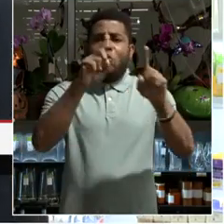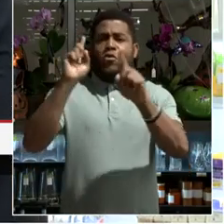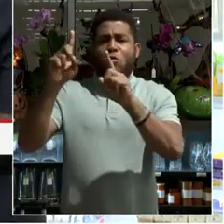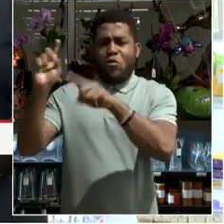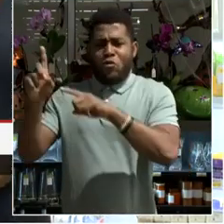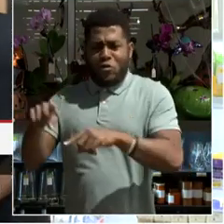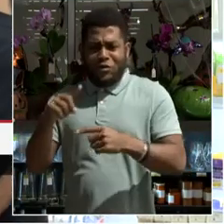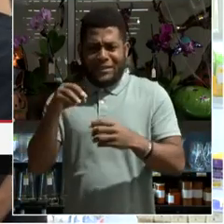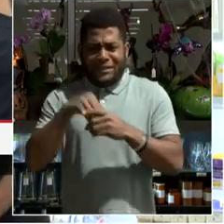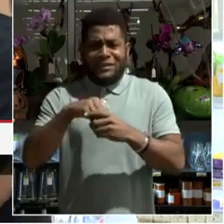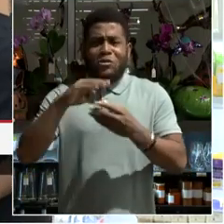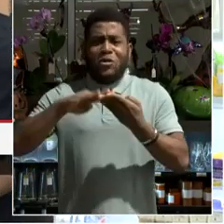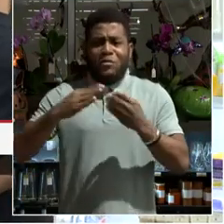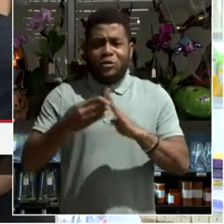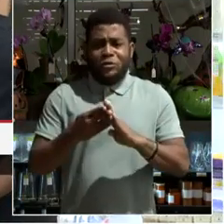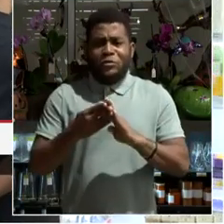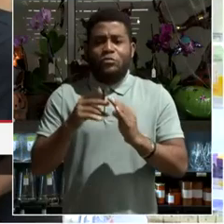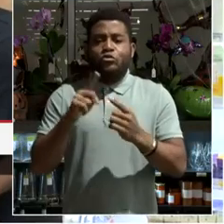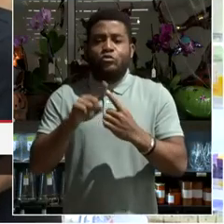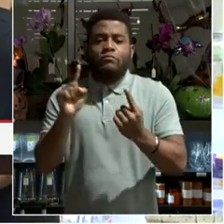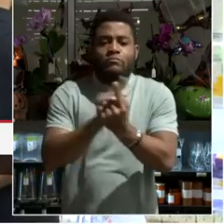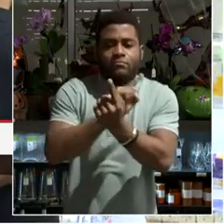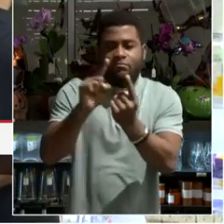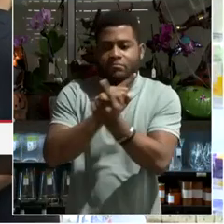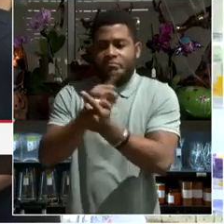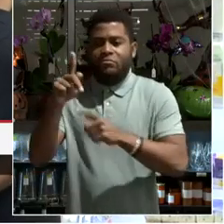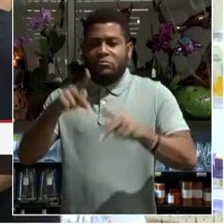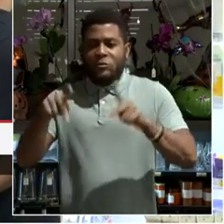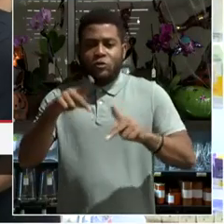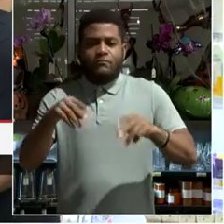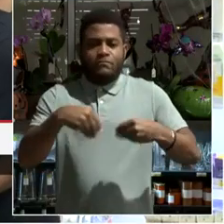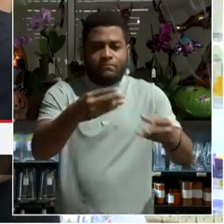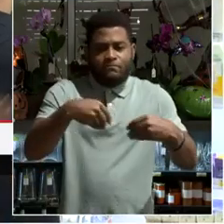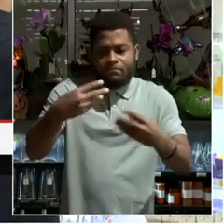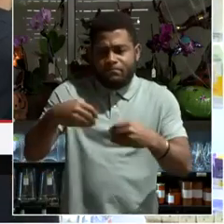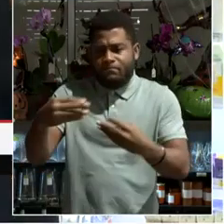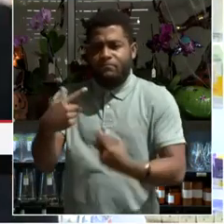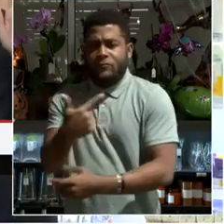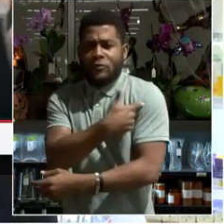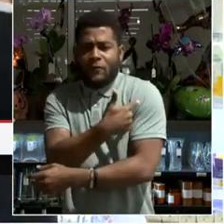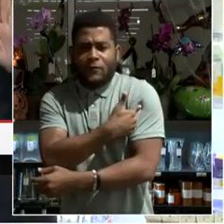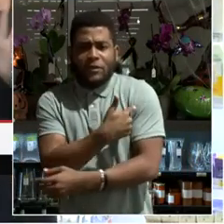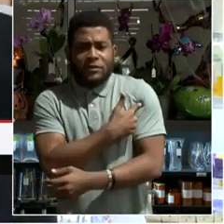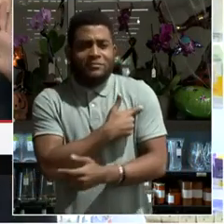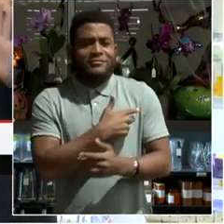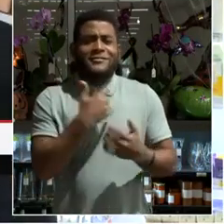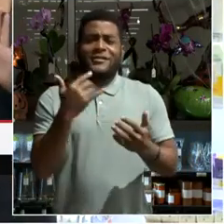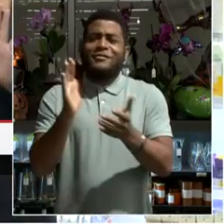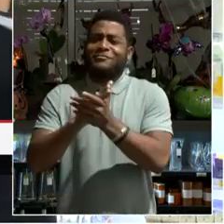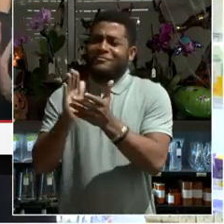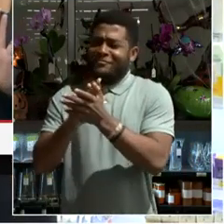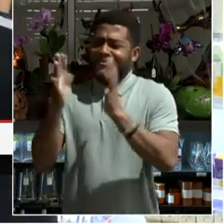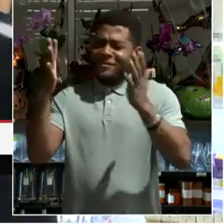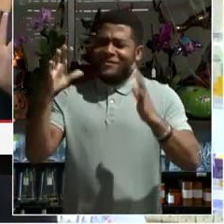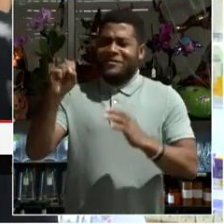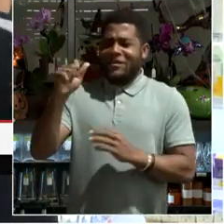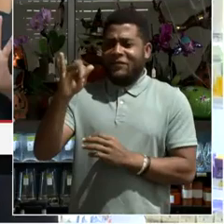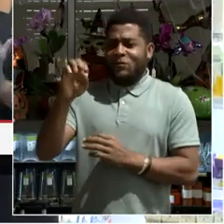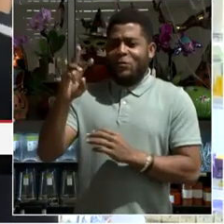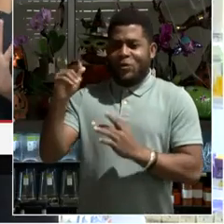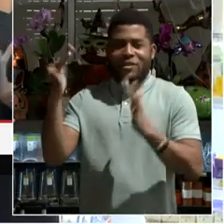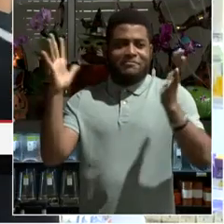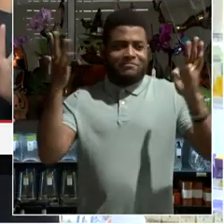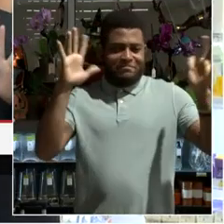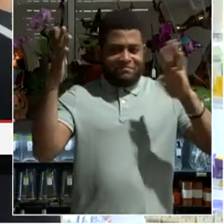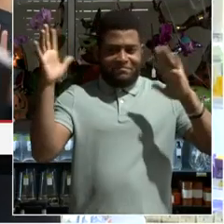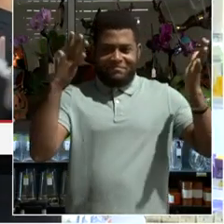they are, and offering COVID-19 vaccines. So I think we want to applaud Safeway again for just being creative in